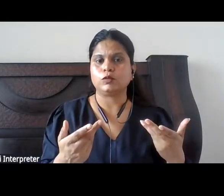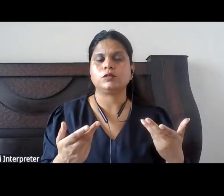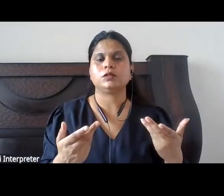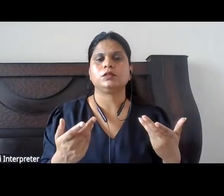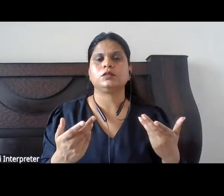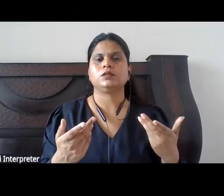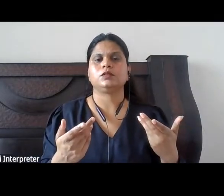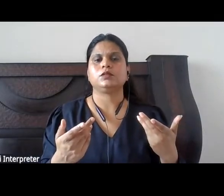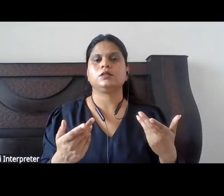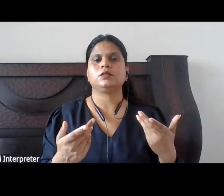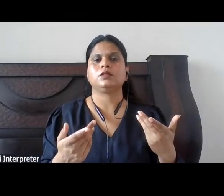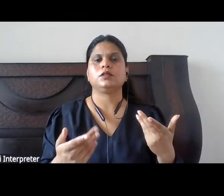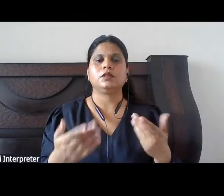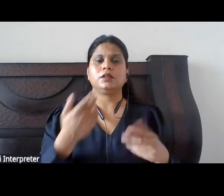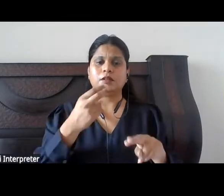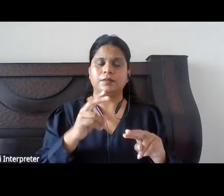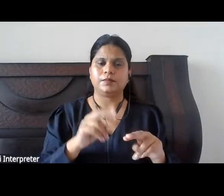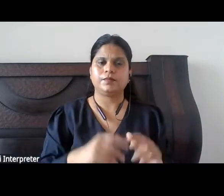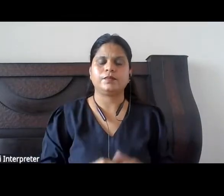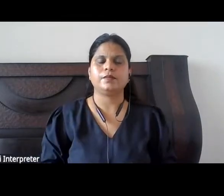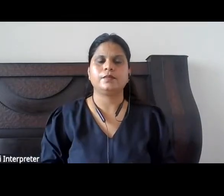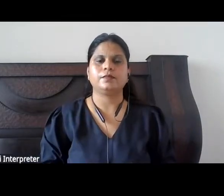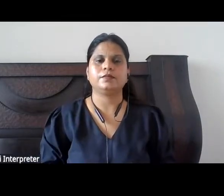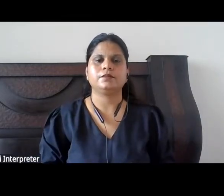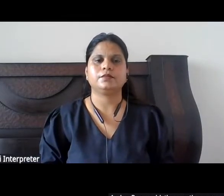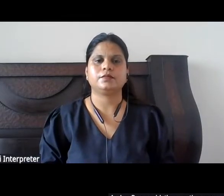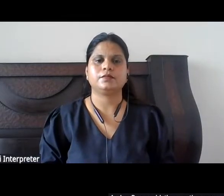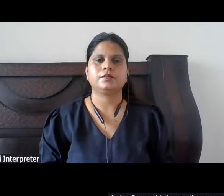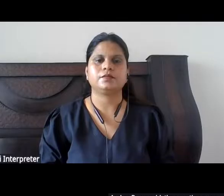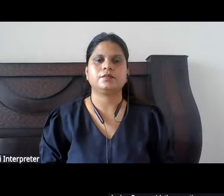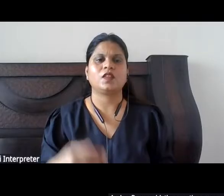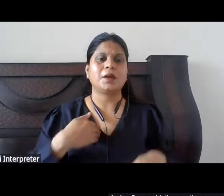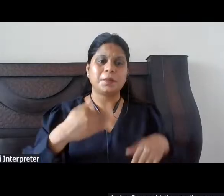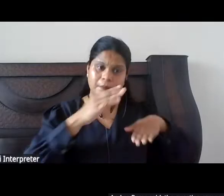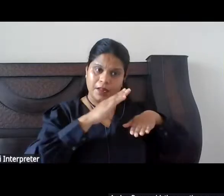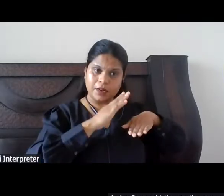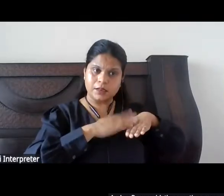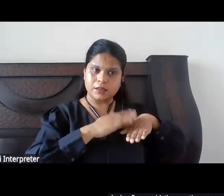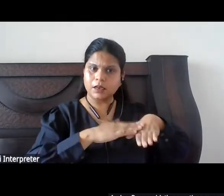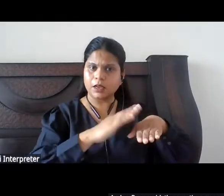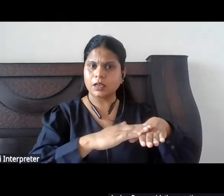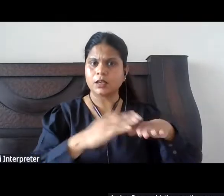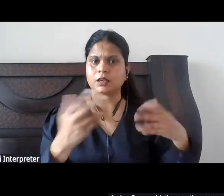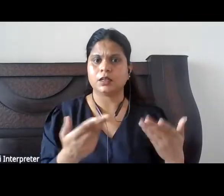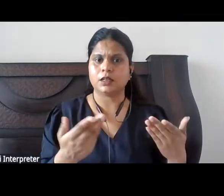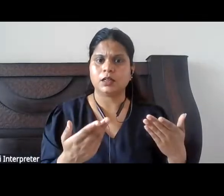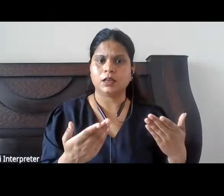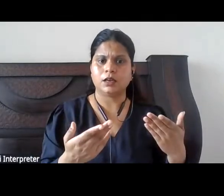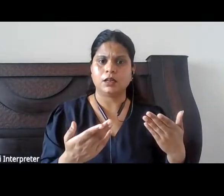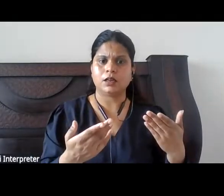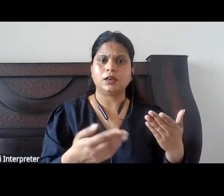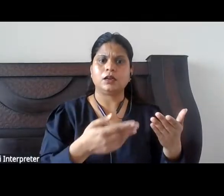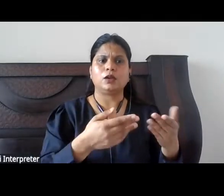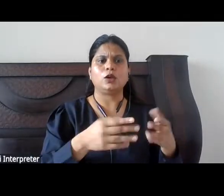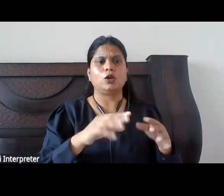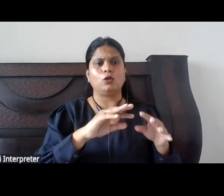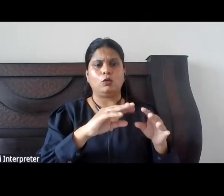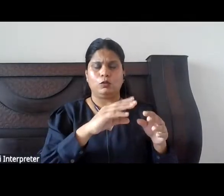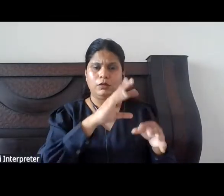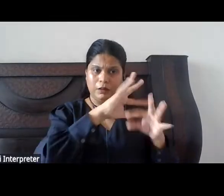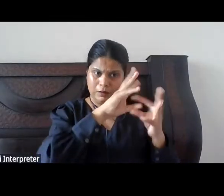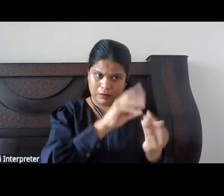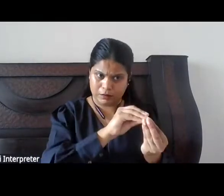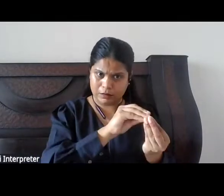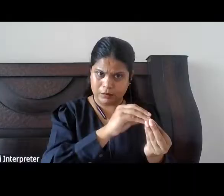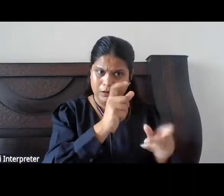But what has happened is, in my experience, with not only working with census, but also working with